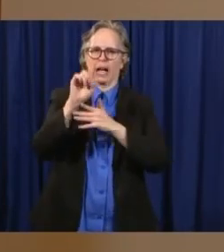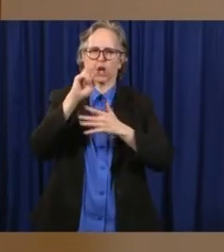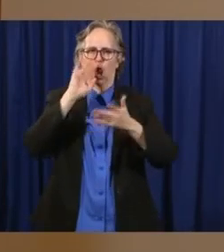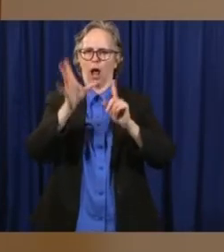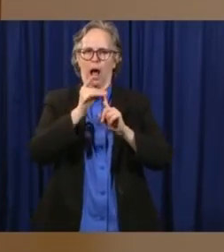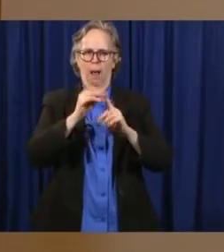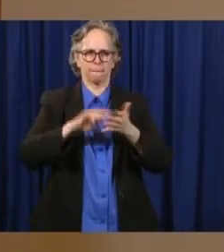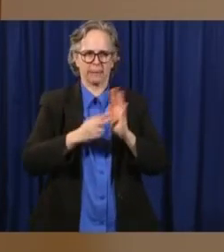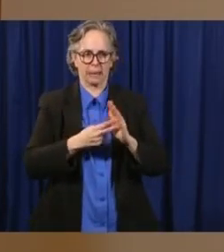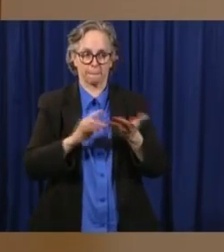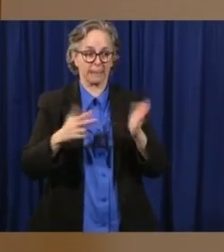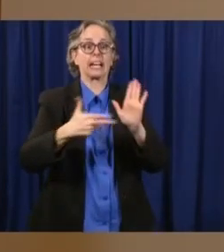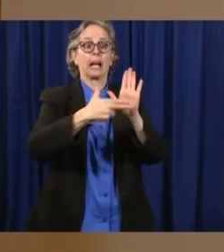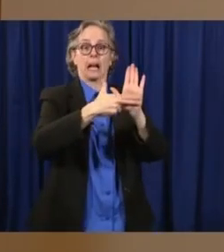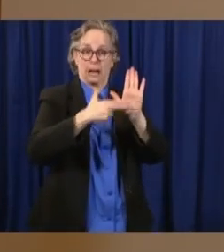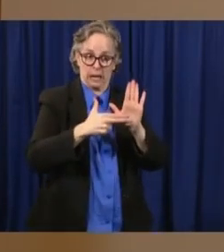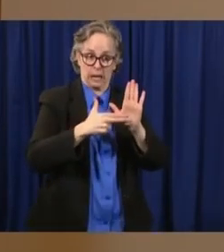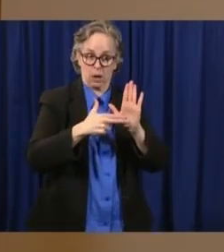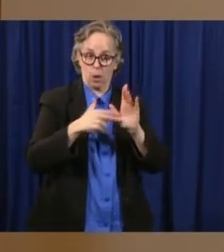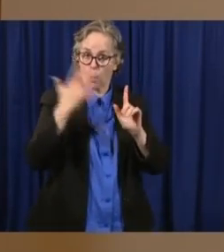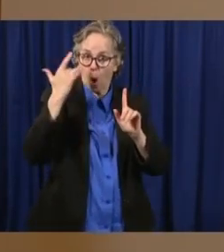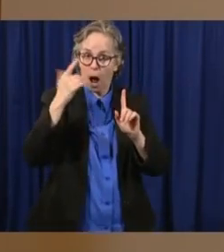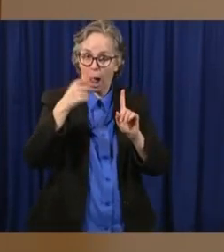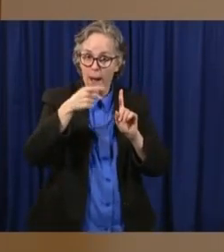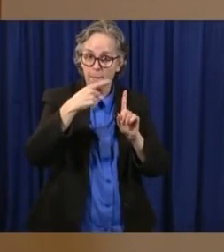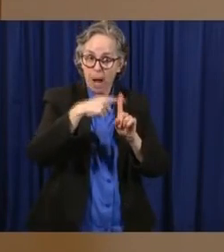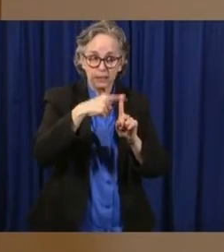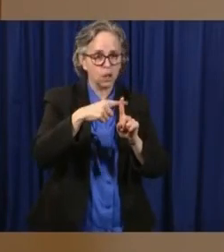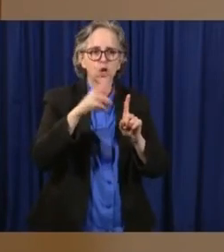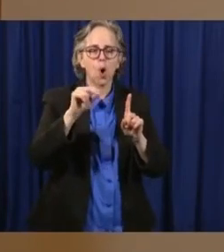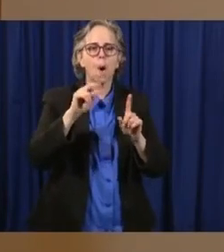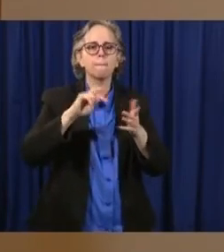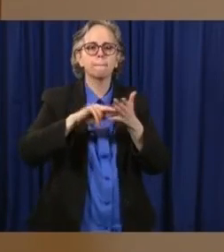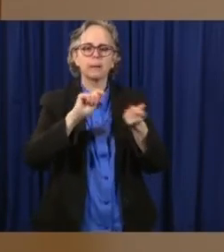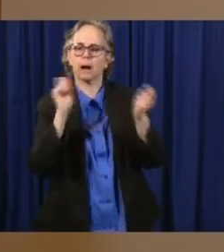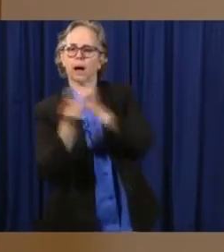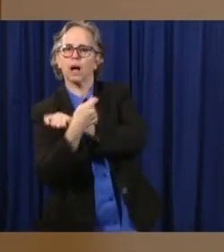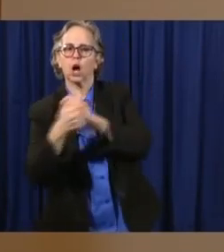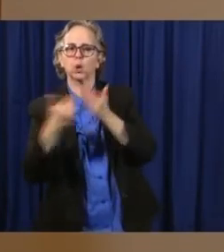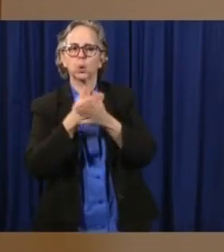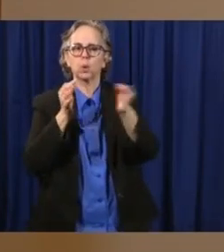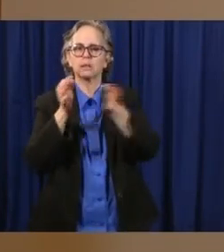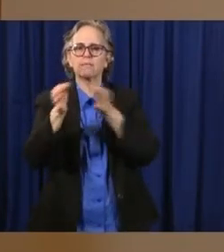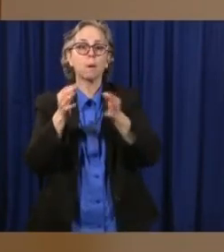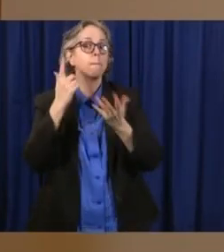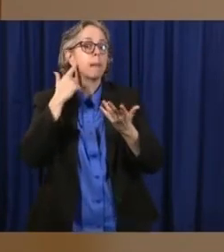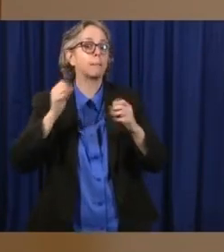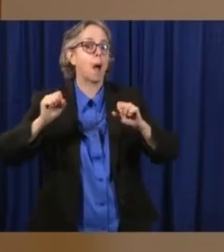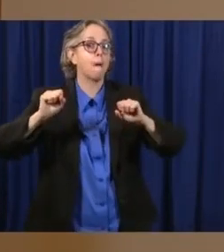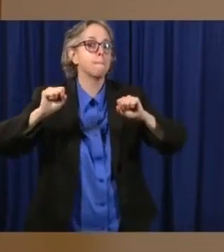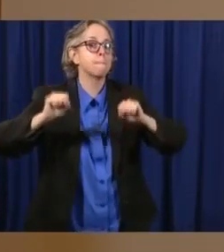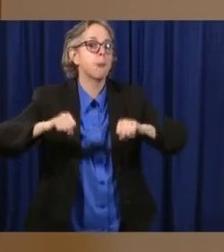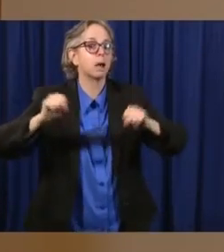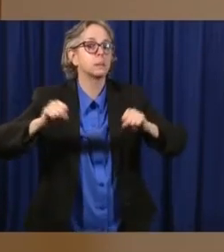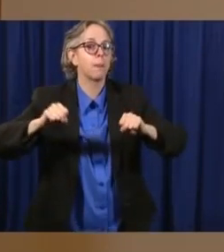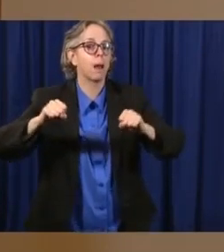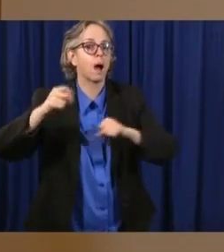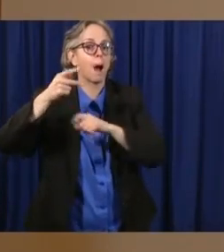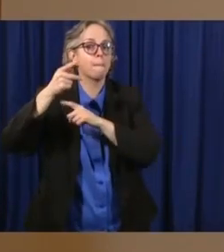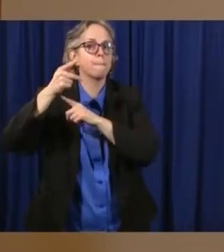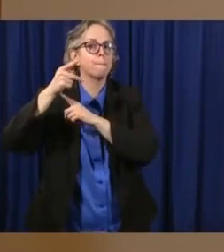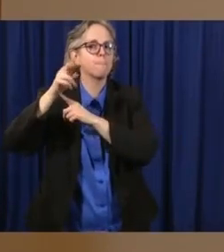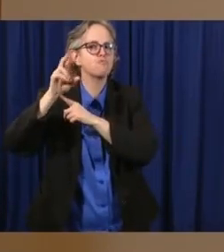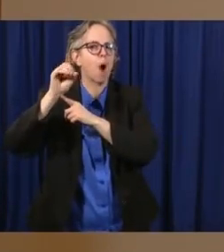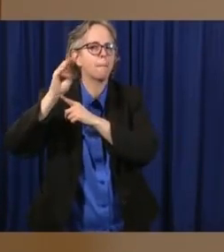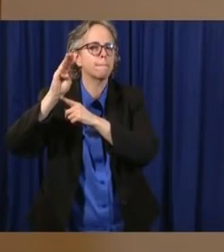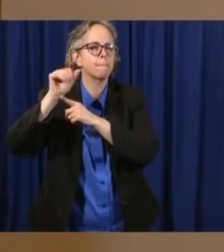have a new definition of possible or probable case that is going to be for all the rest of us who are mildly ill or who